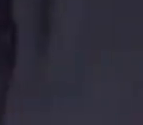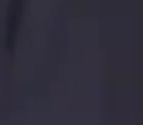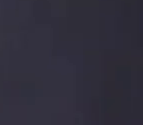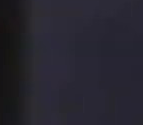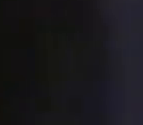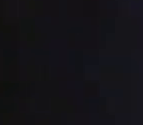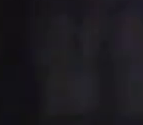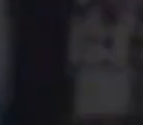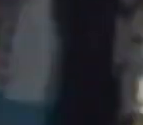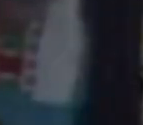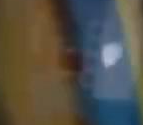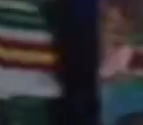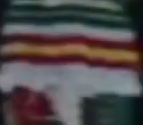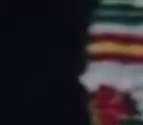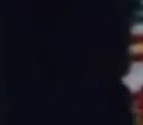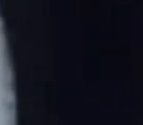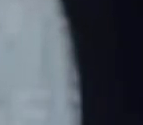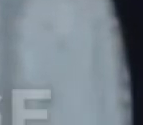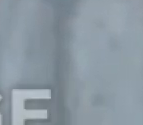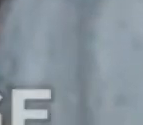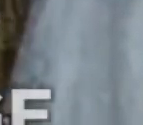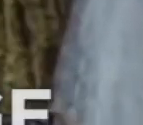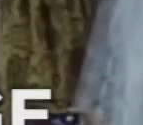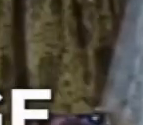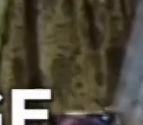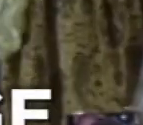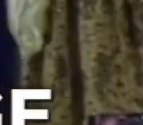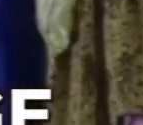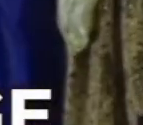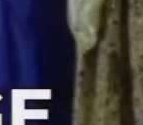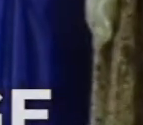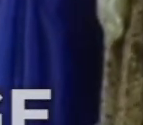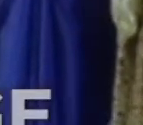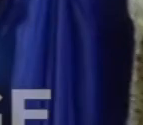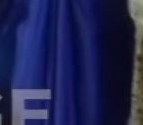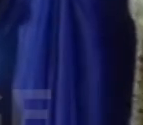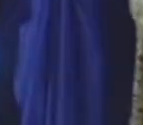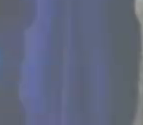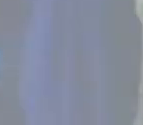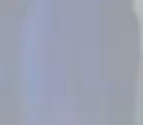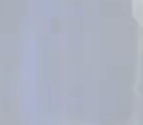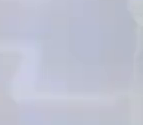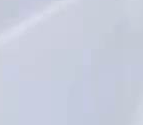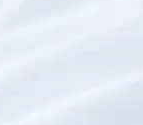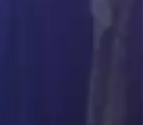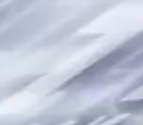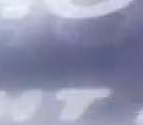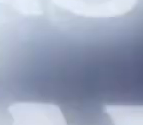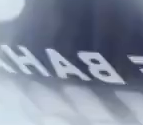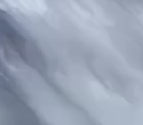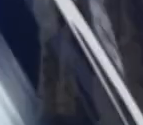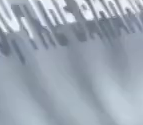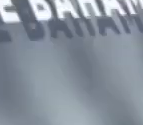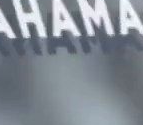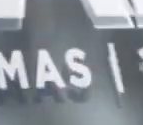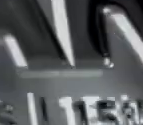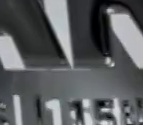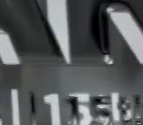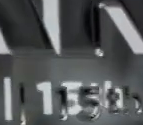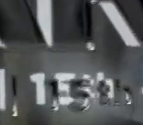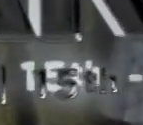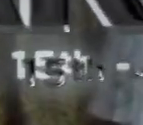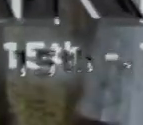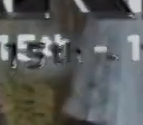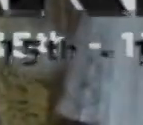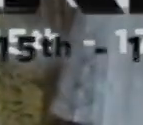On Wednesday, February the 15th, in order to accommodate the ZNS Network's live coverage of the prestigious opening ceremony of the 44th regular